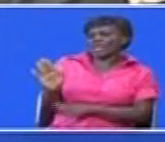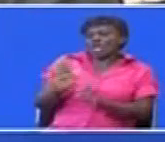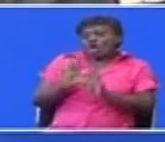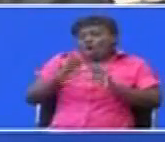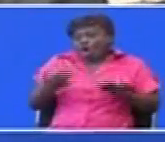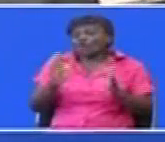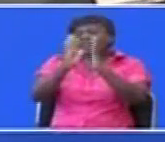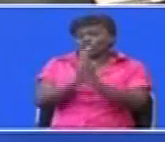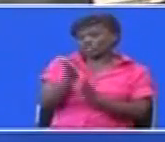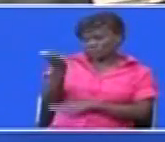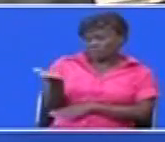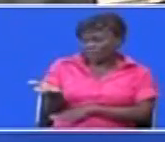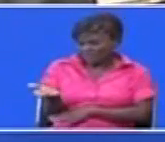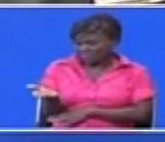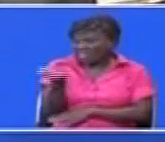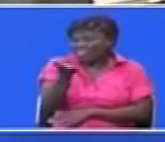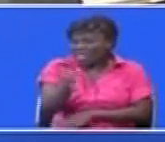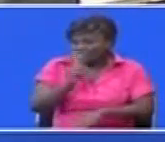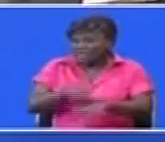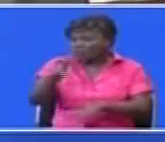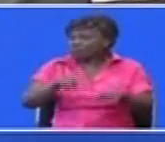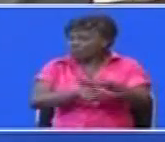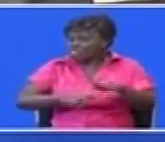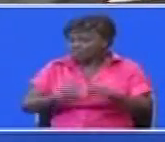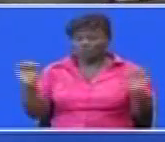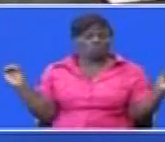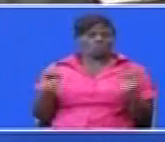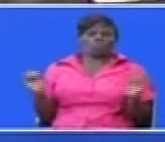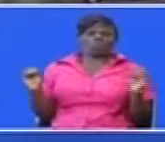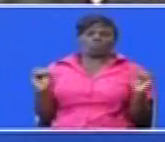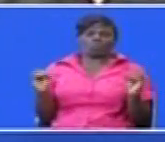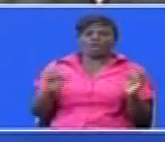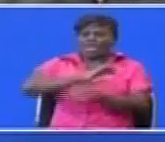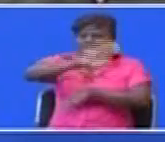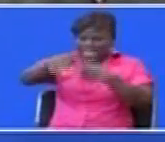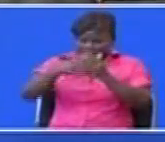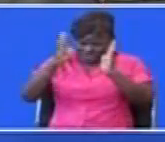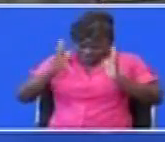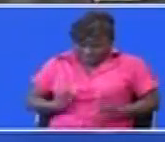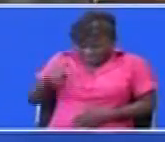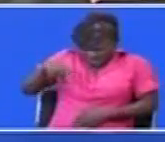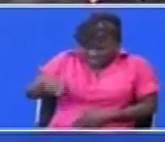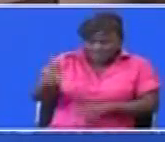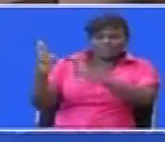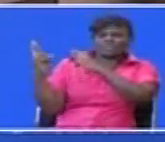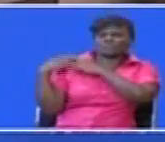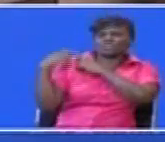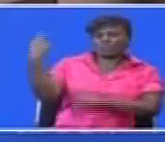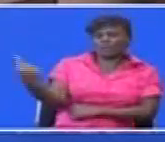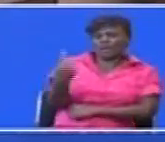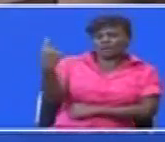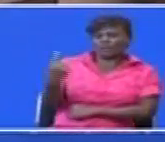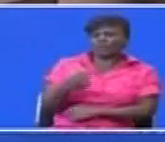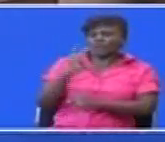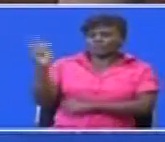your religion were there when you were stealing. Kila mutu abebe musalaba yake peke yake. President